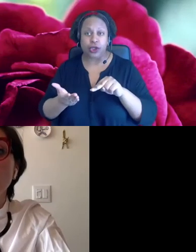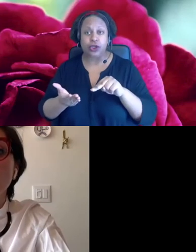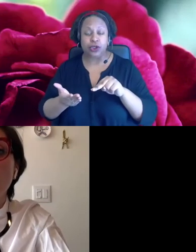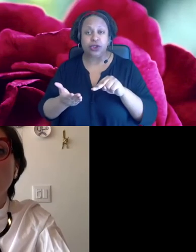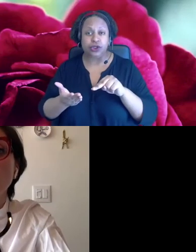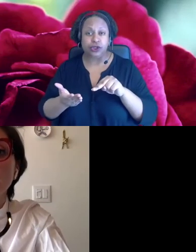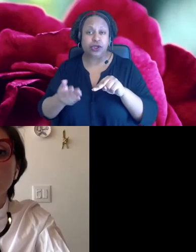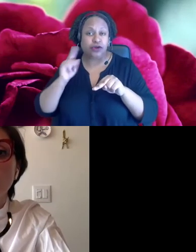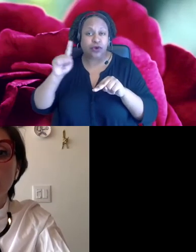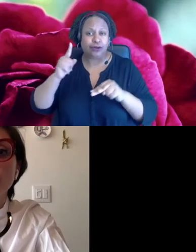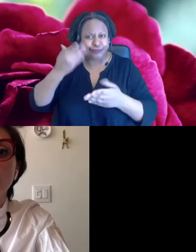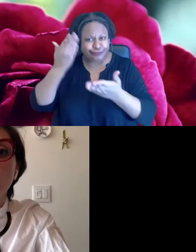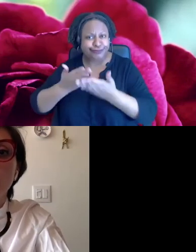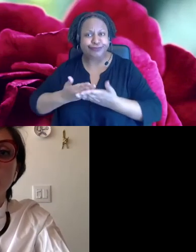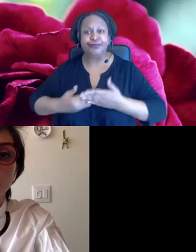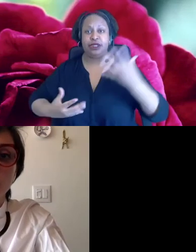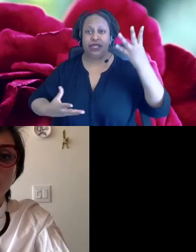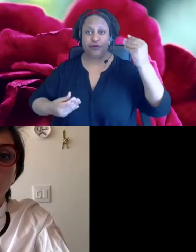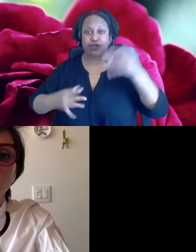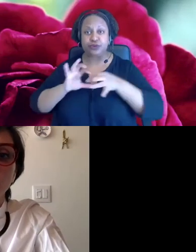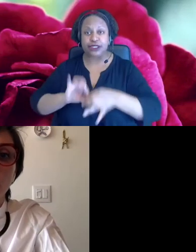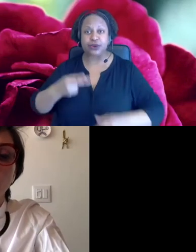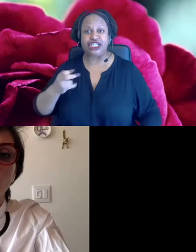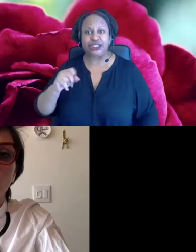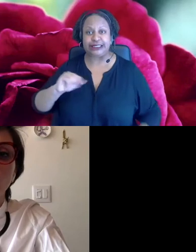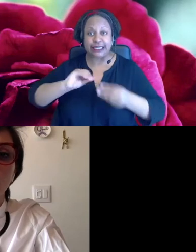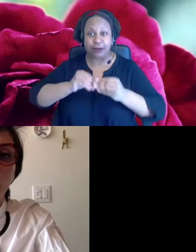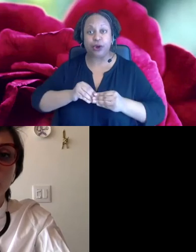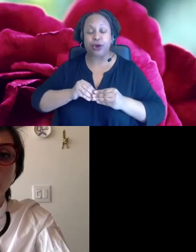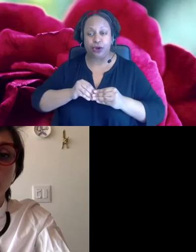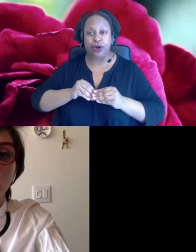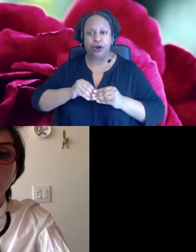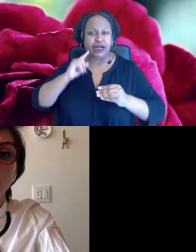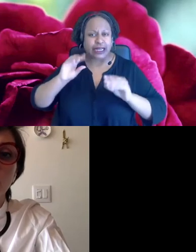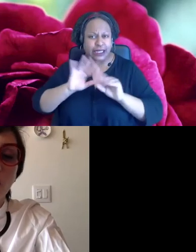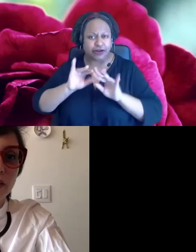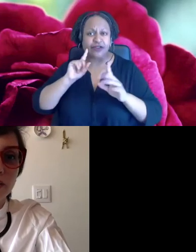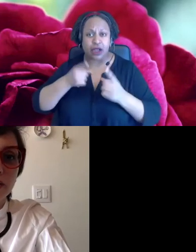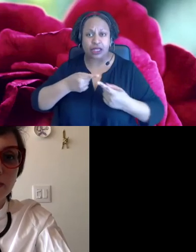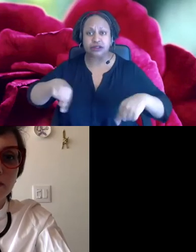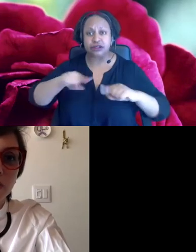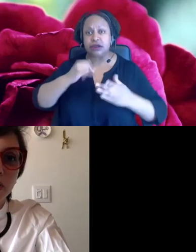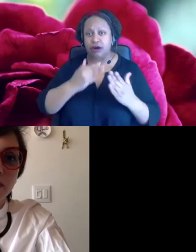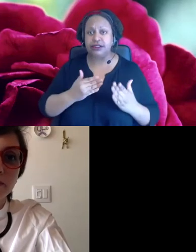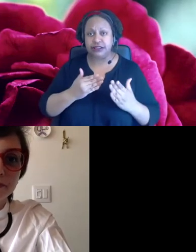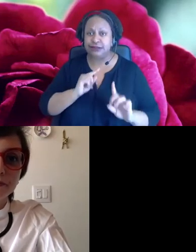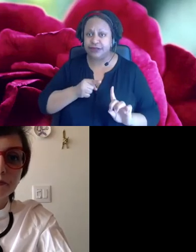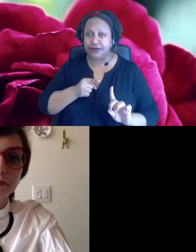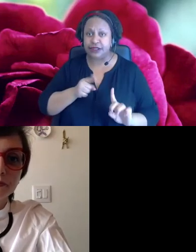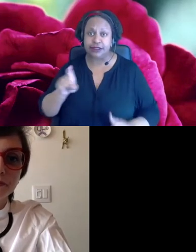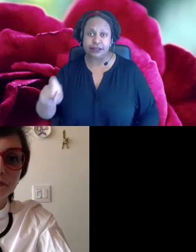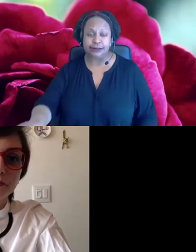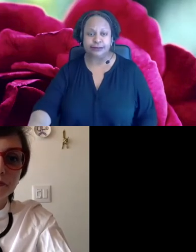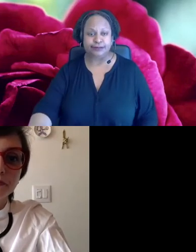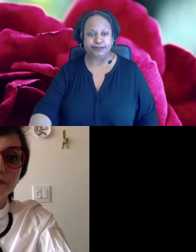to for concrete information about HST numbers that provide clarity for artists specifically?